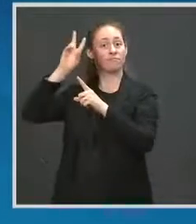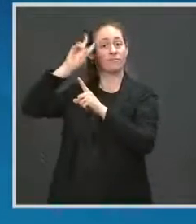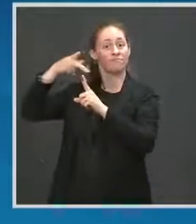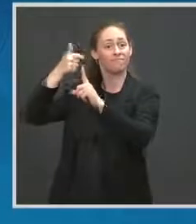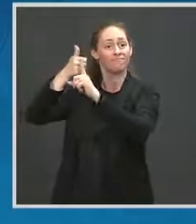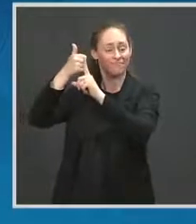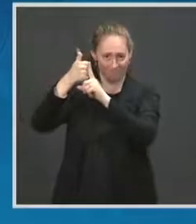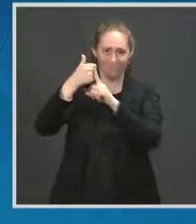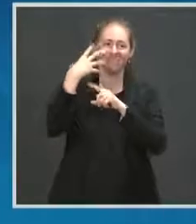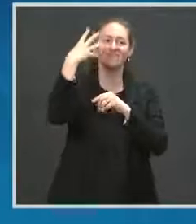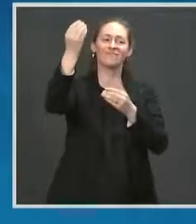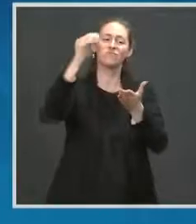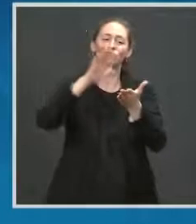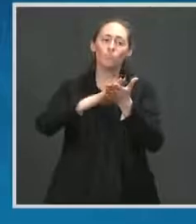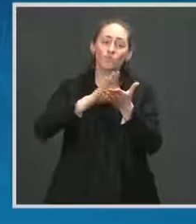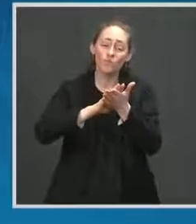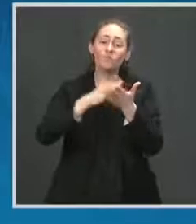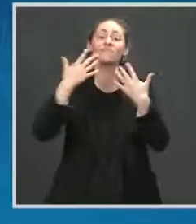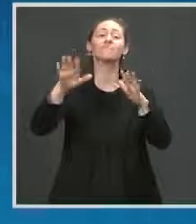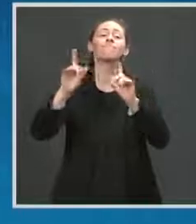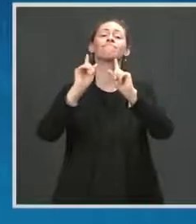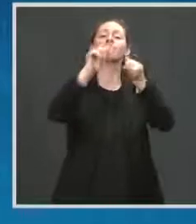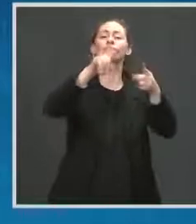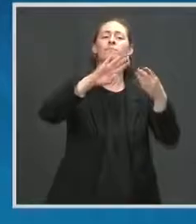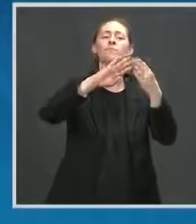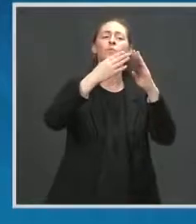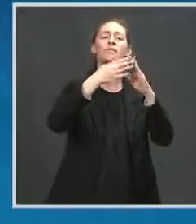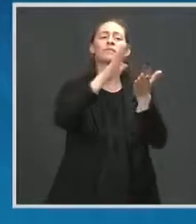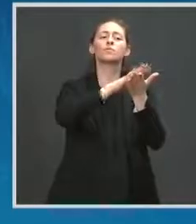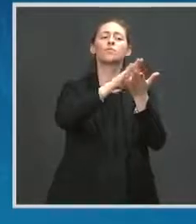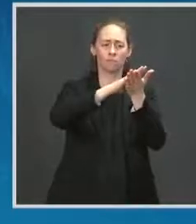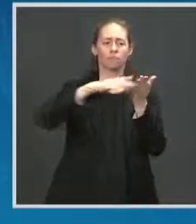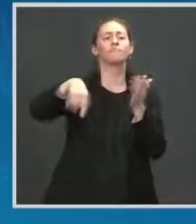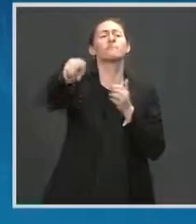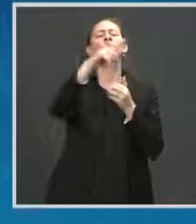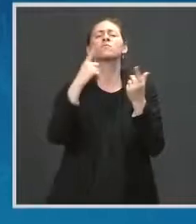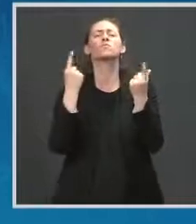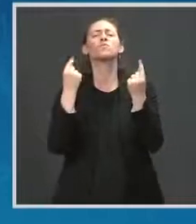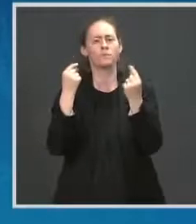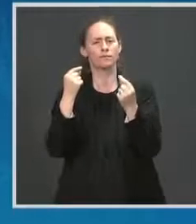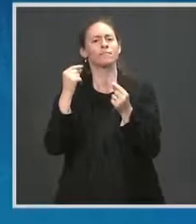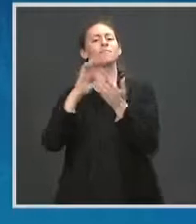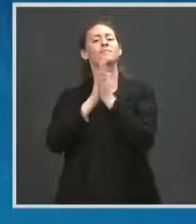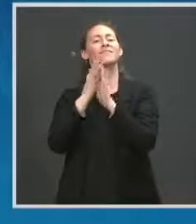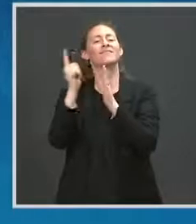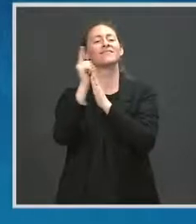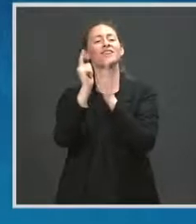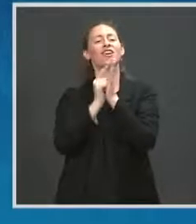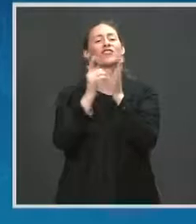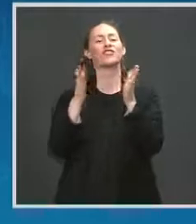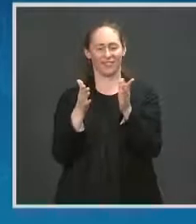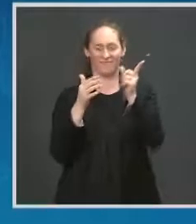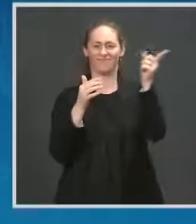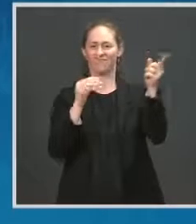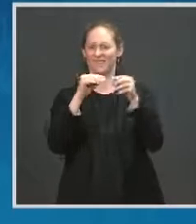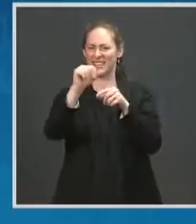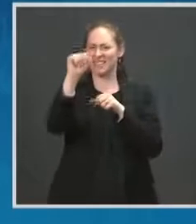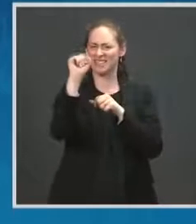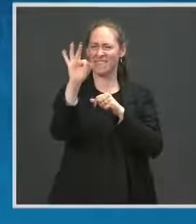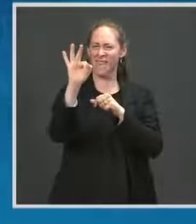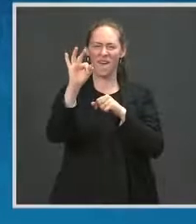her community as the District Attorney of San Francisco, the Attorney General of